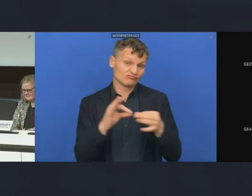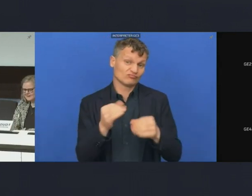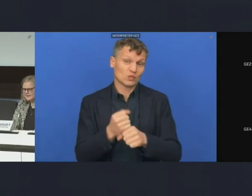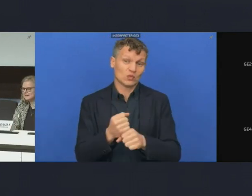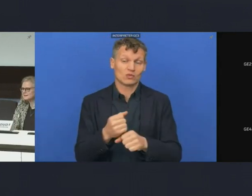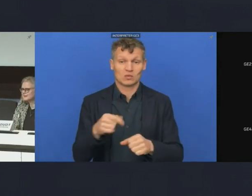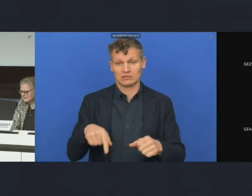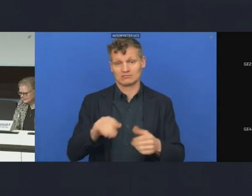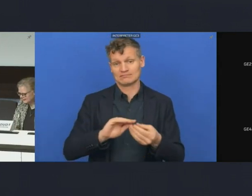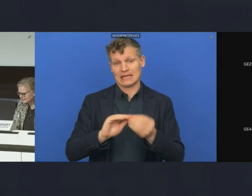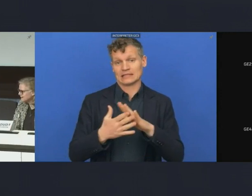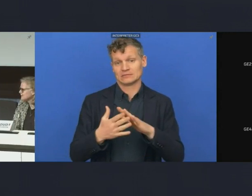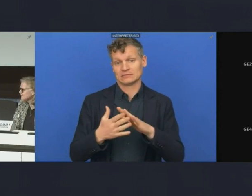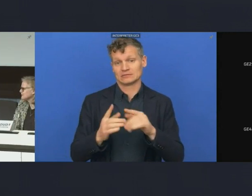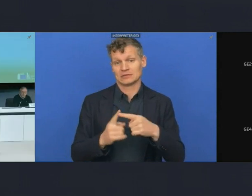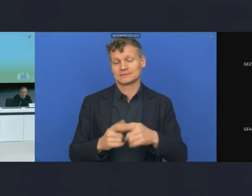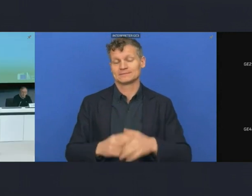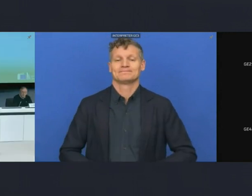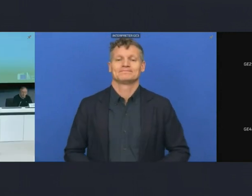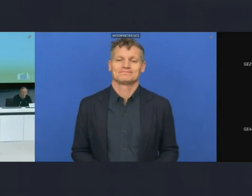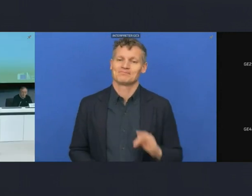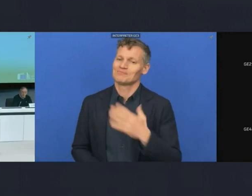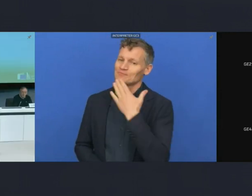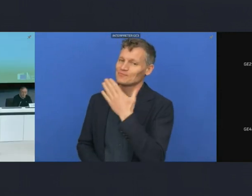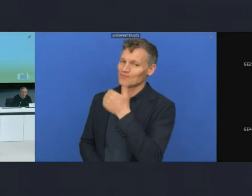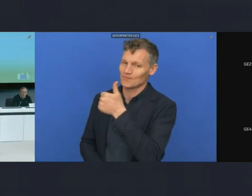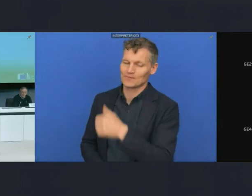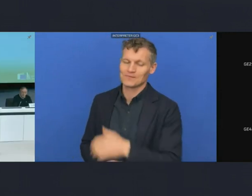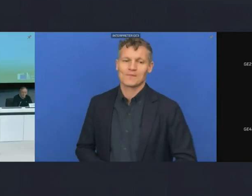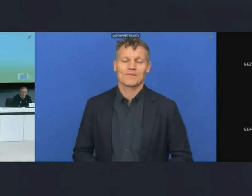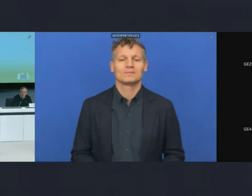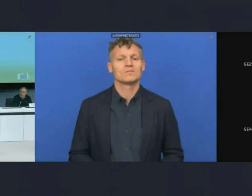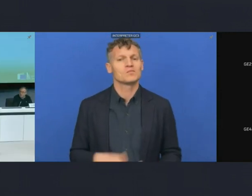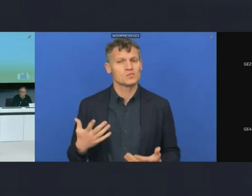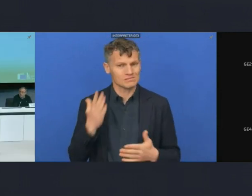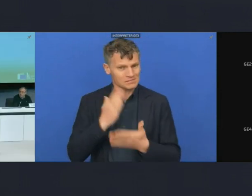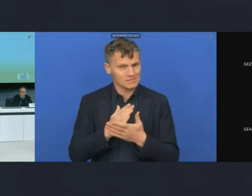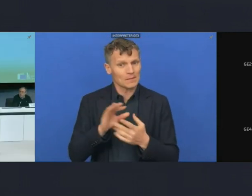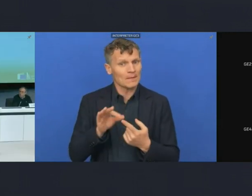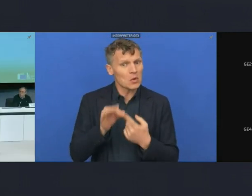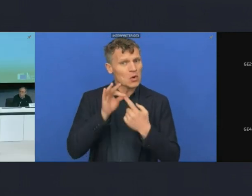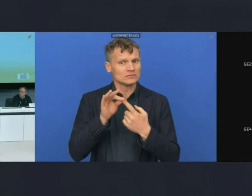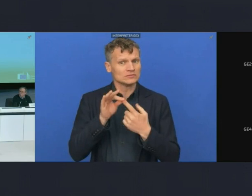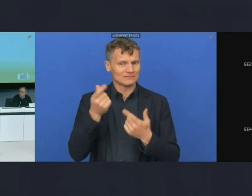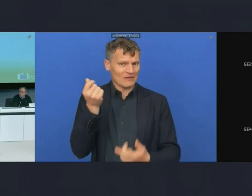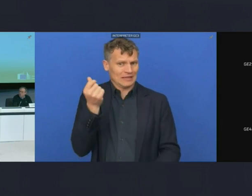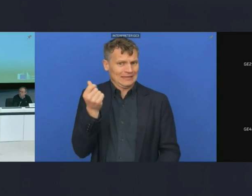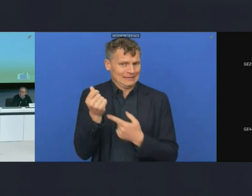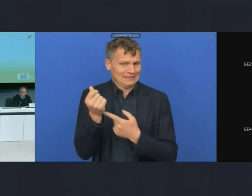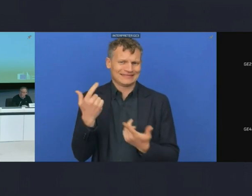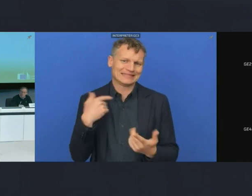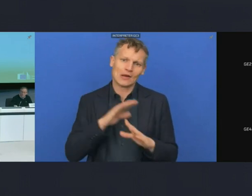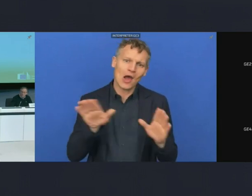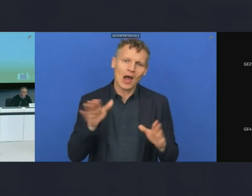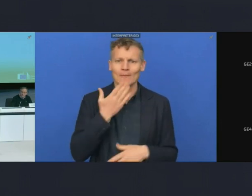Thank you, Heidi. And it's very important that funding is key, so I wouldn't call it necessarily boring.